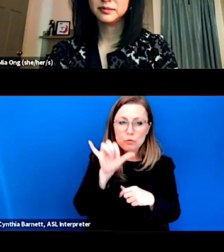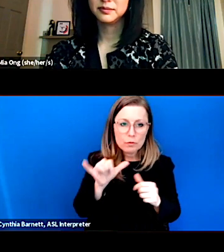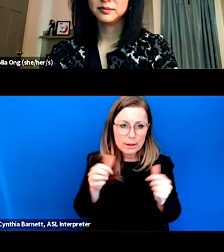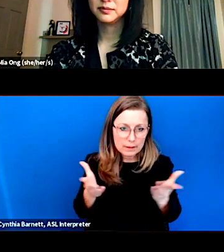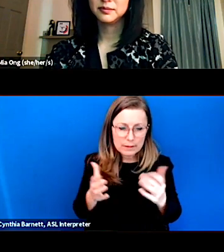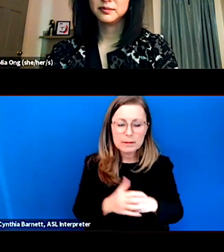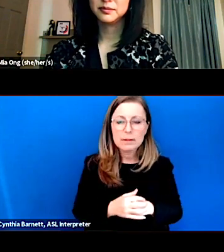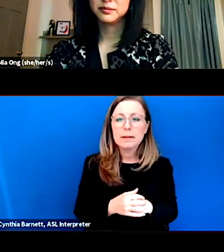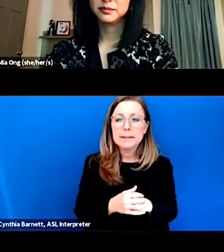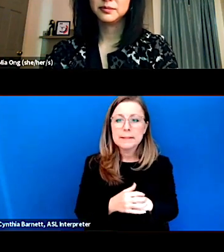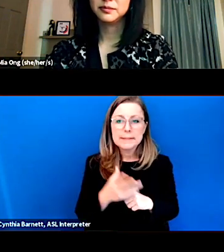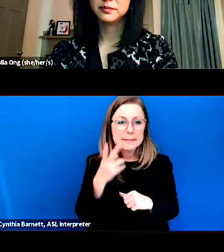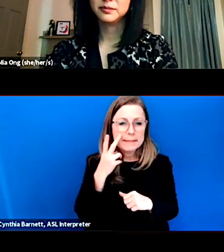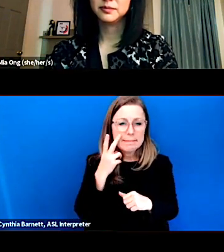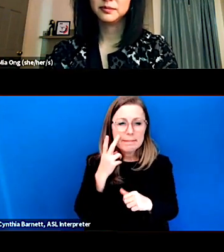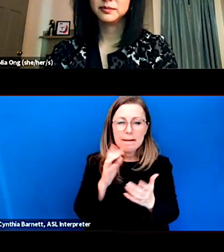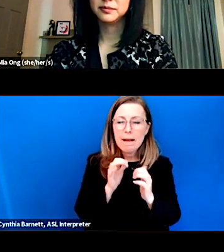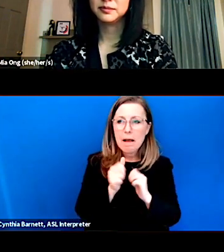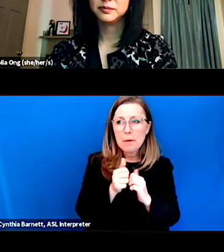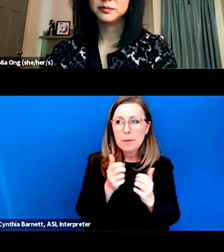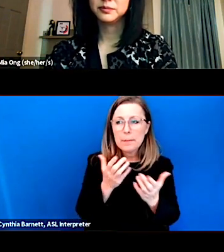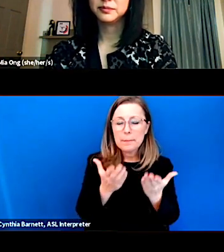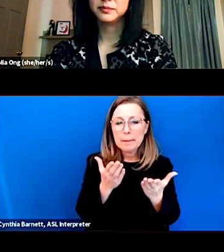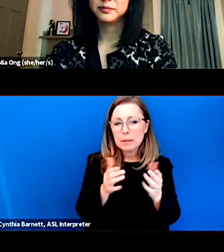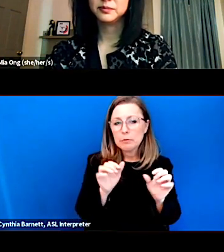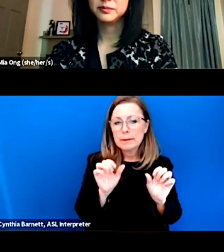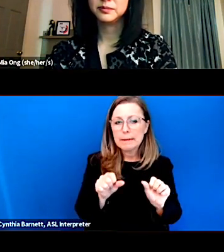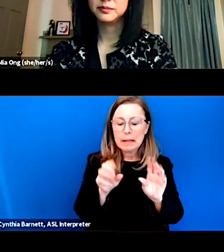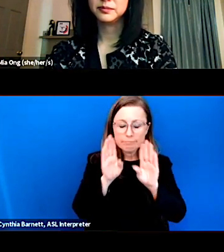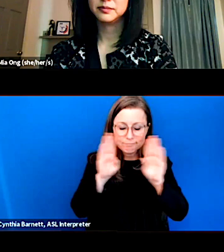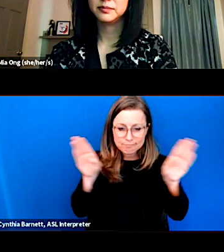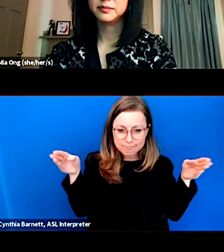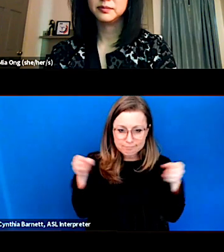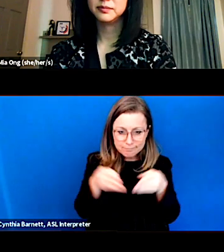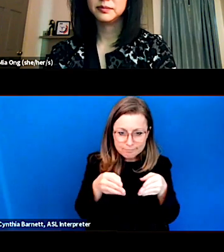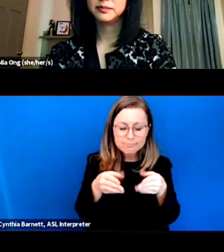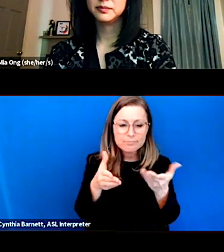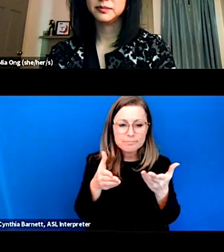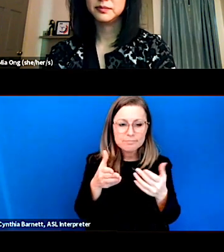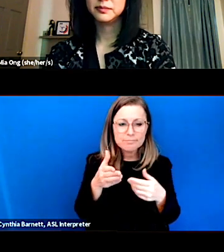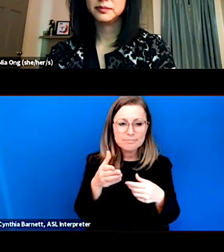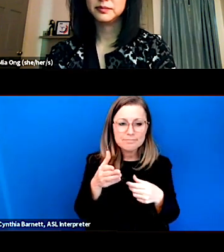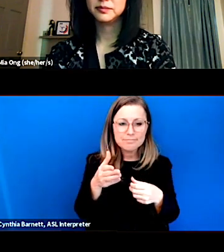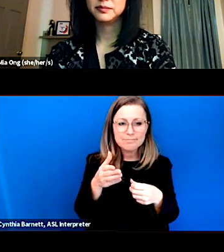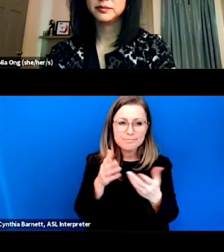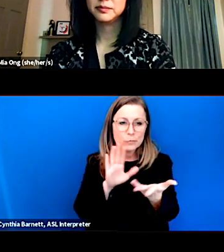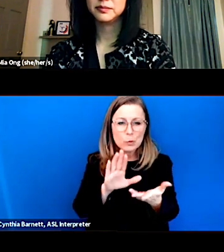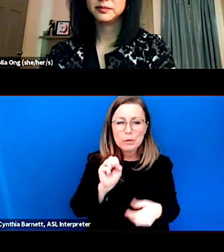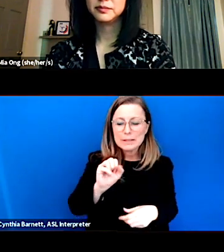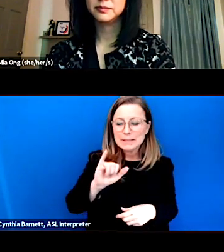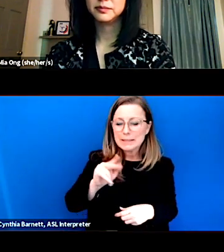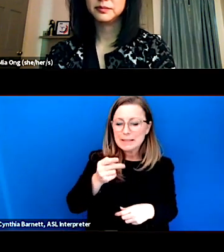and how they may be able to narrow down a synthesis question that